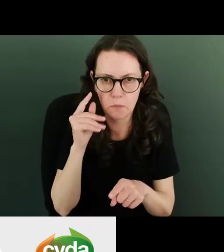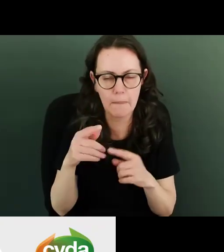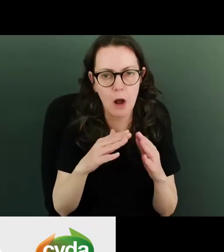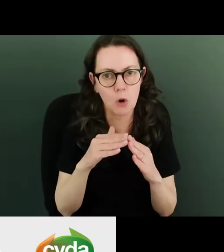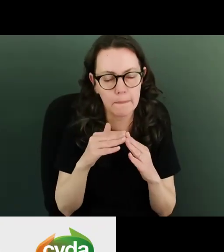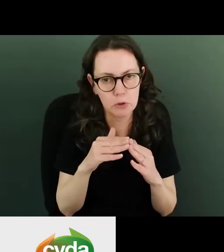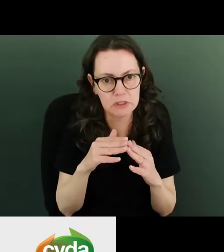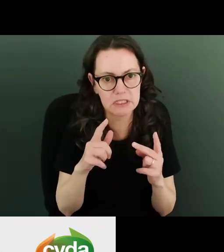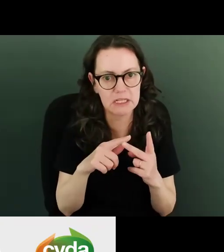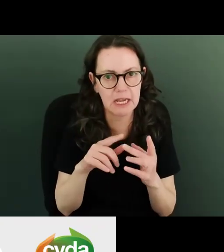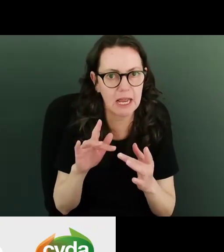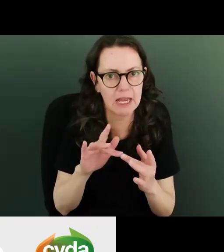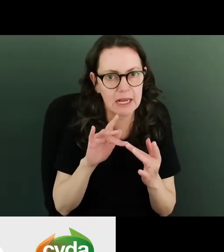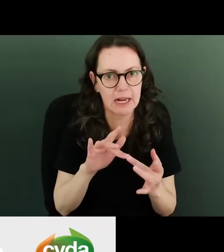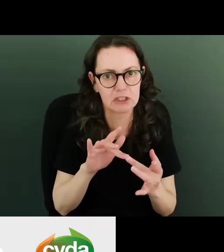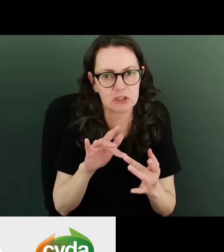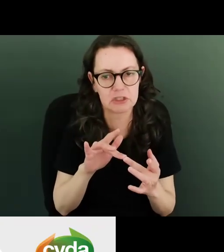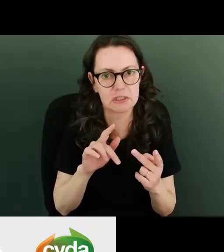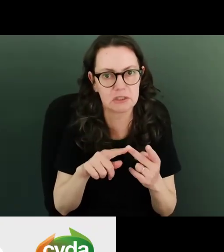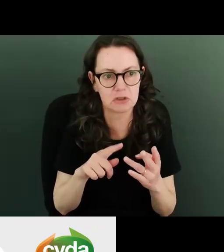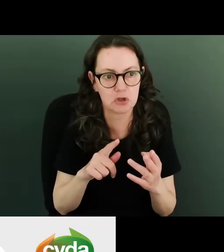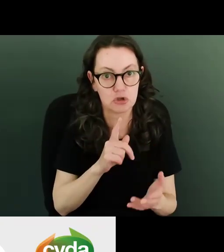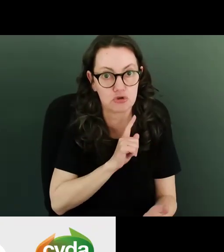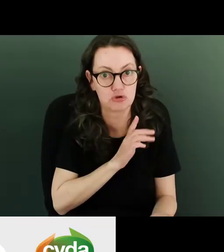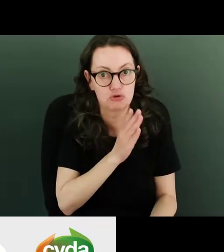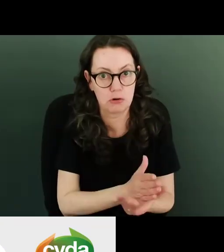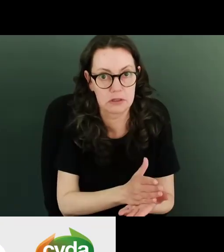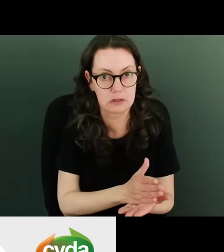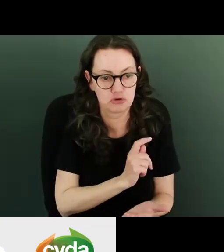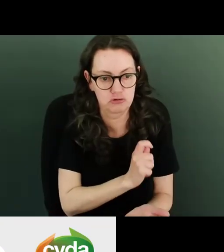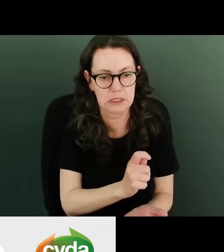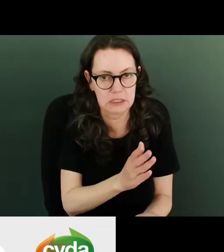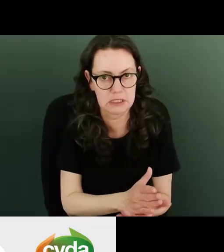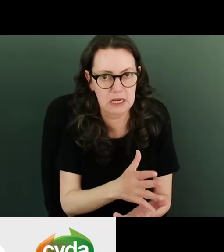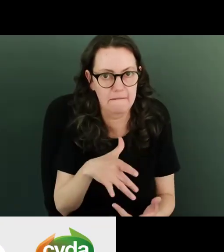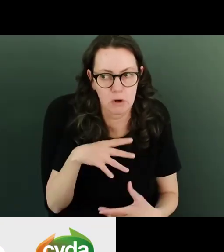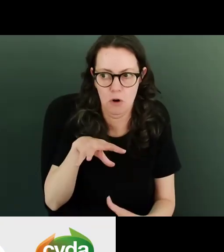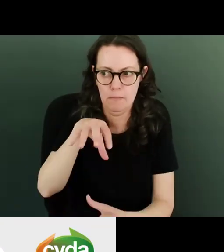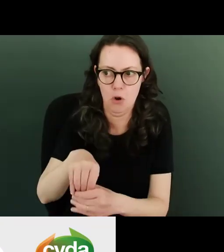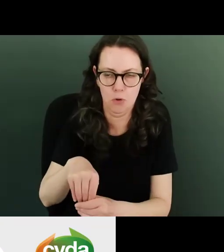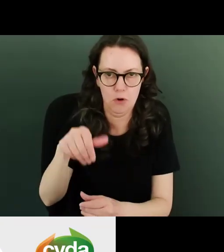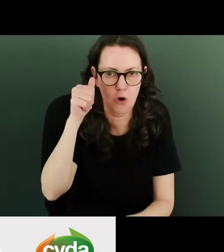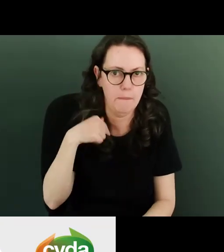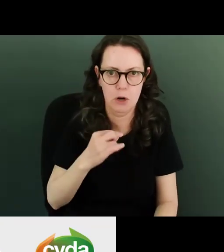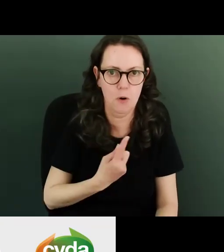community, connection, trust, and feeling like you belong, and knowing that you're not alone.